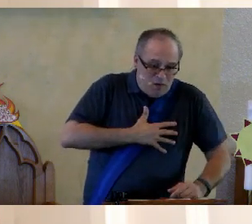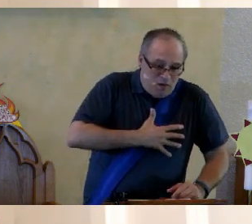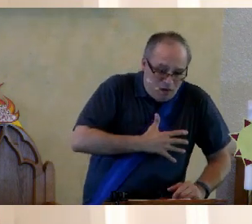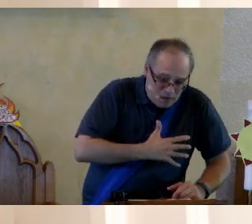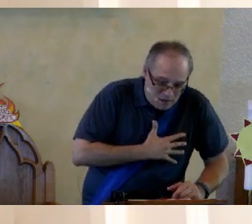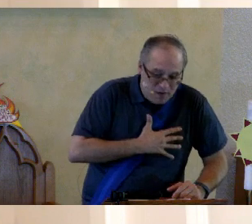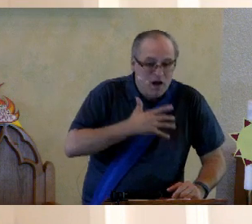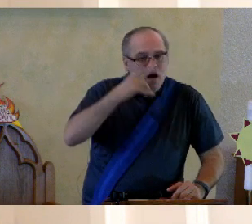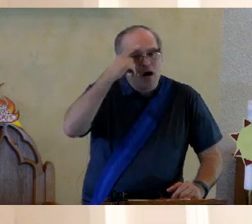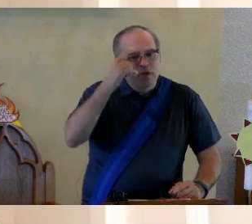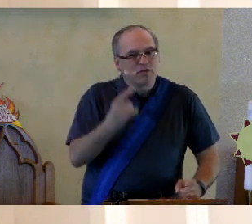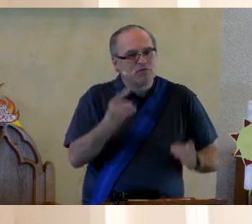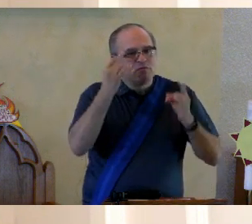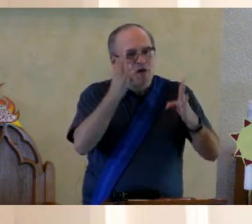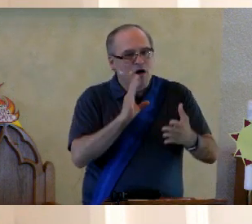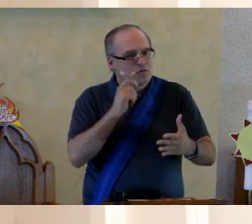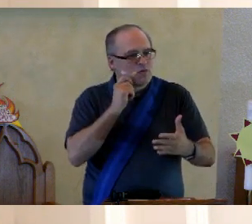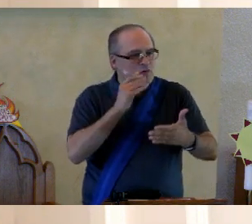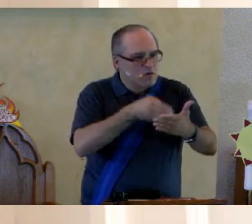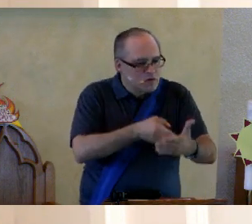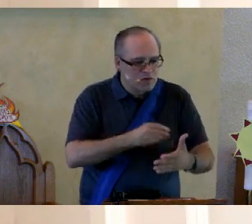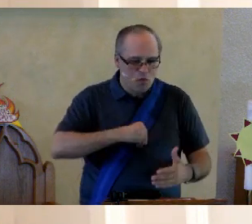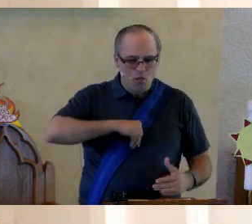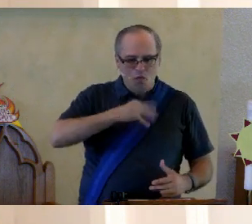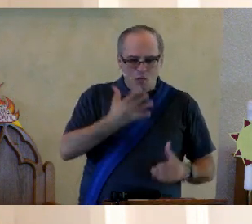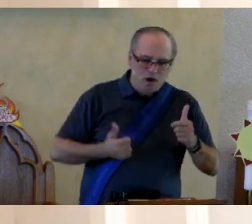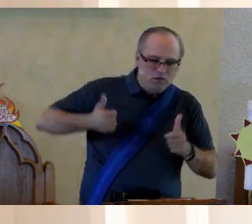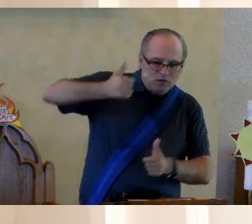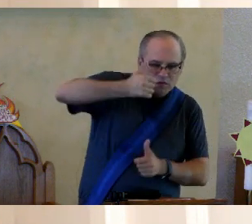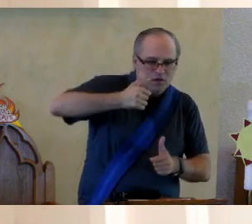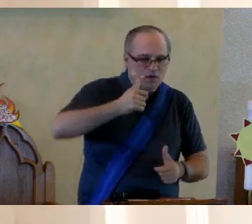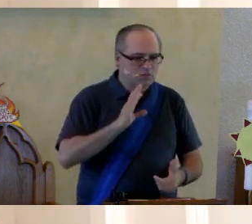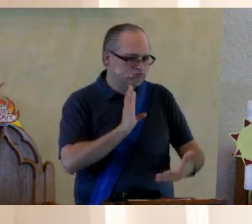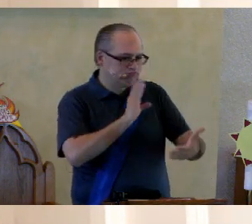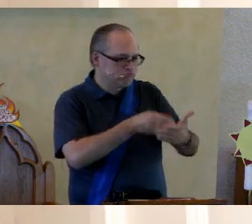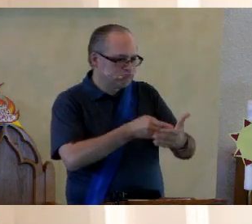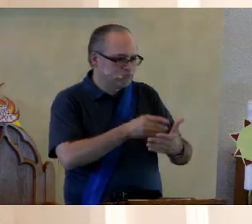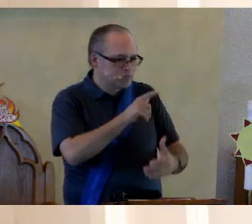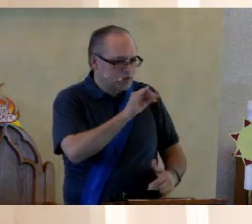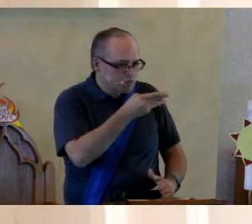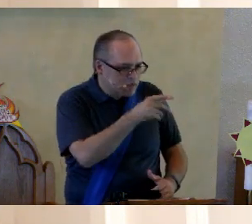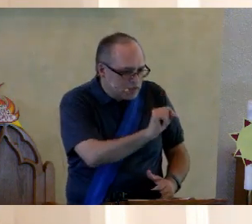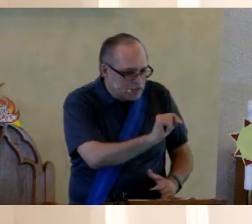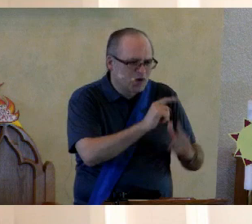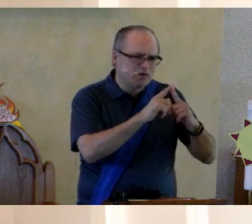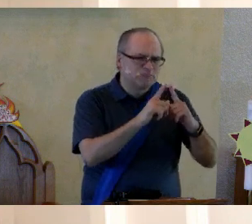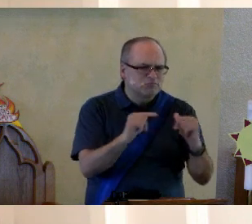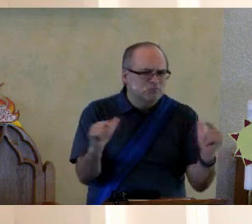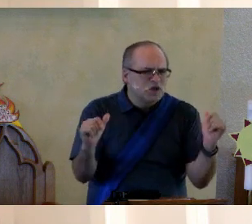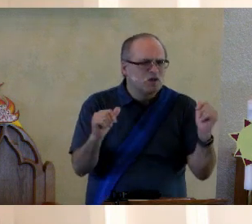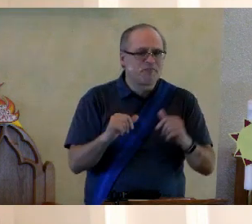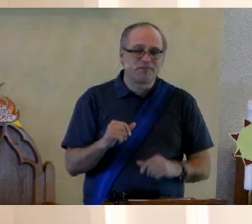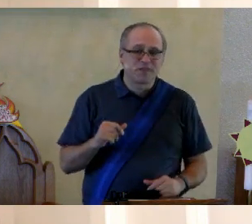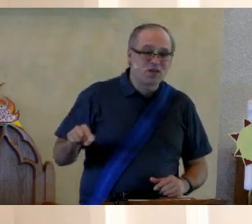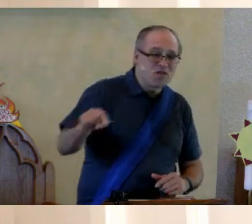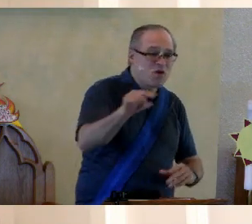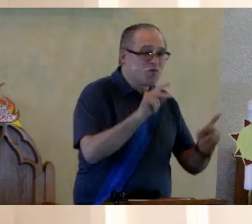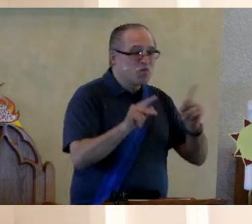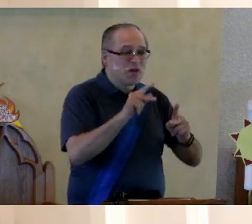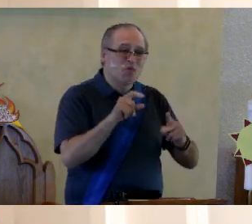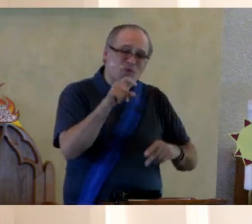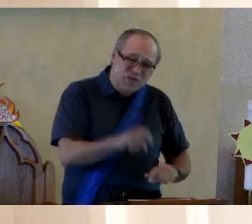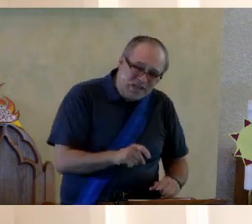callous knees of racism, white supremacy, homophobia, transphobia, and the like, need us to stand